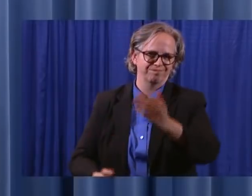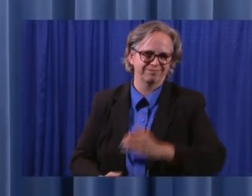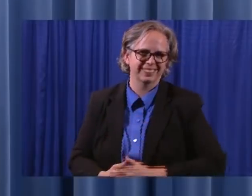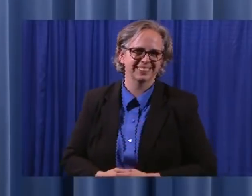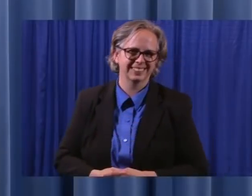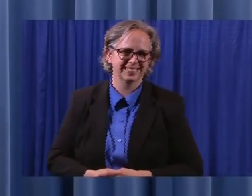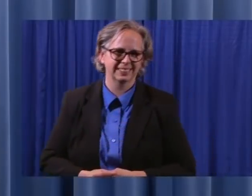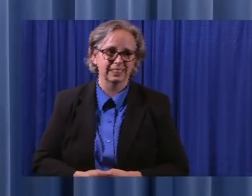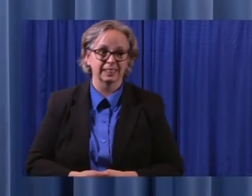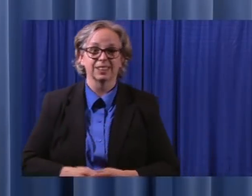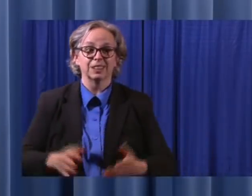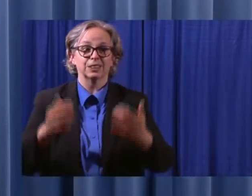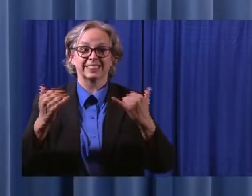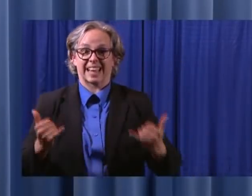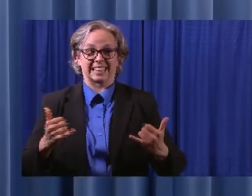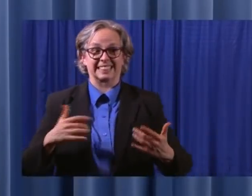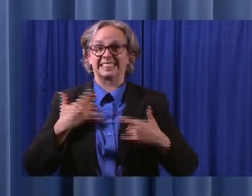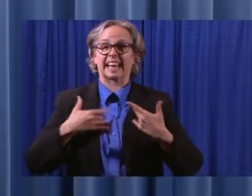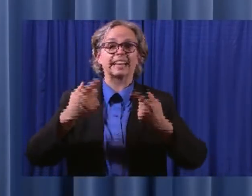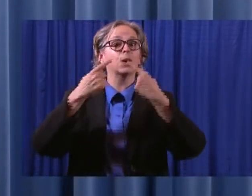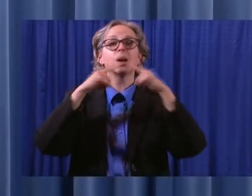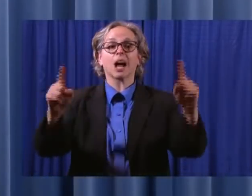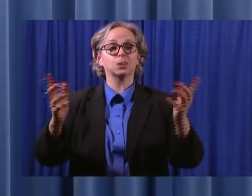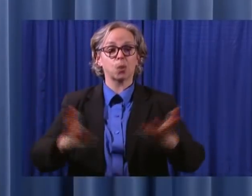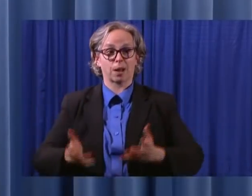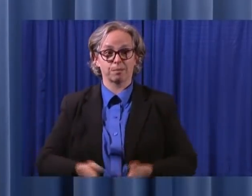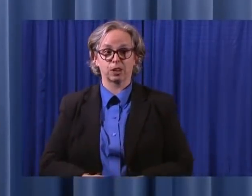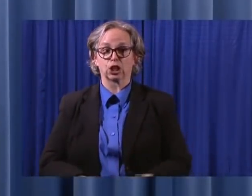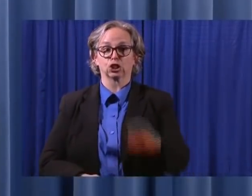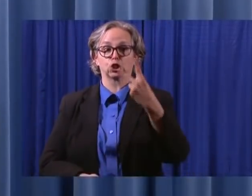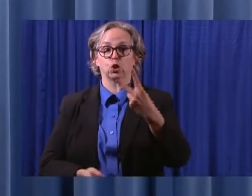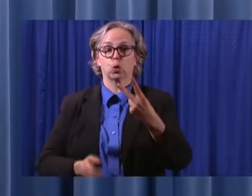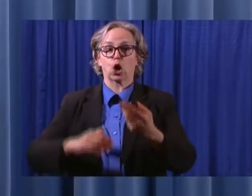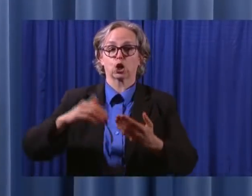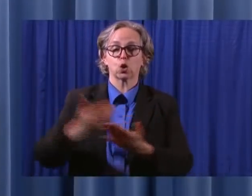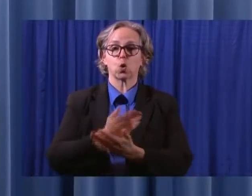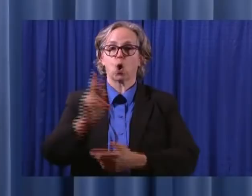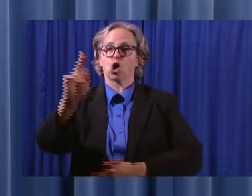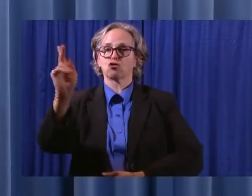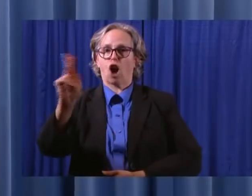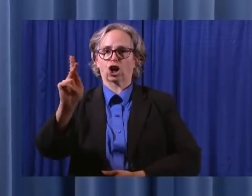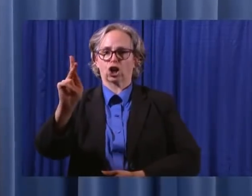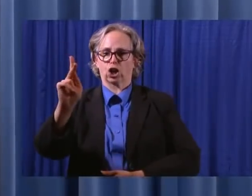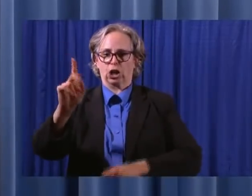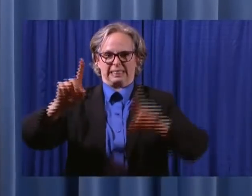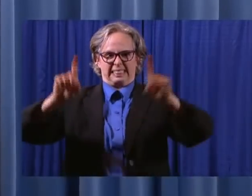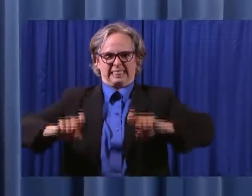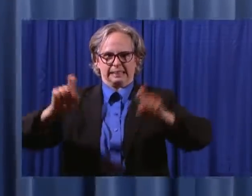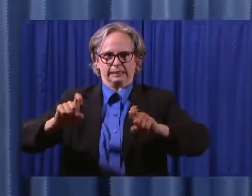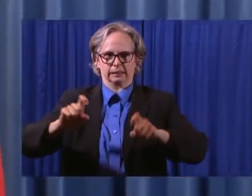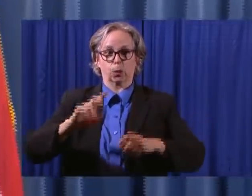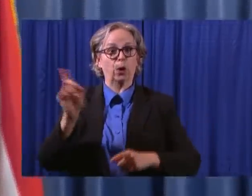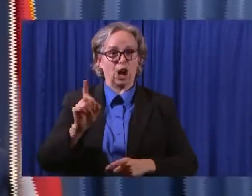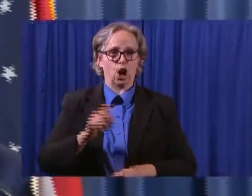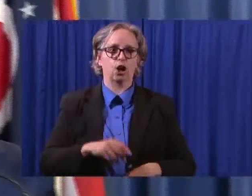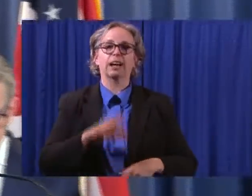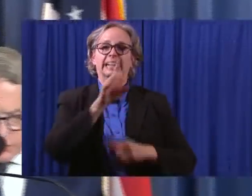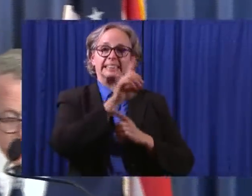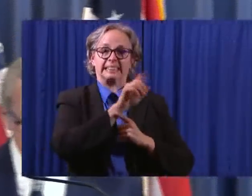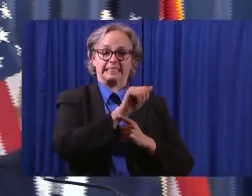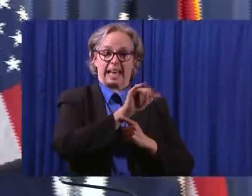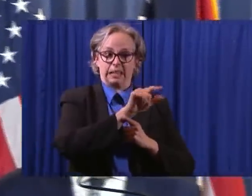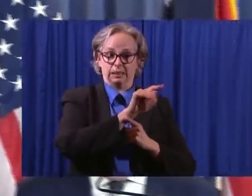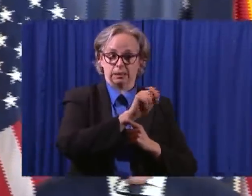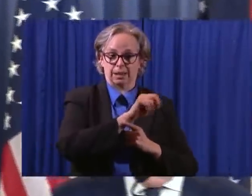Today, we're excited to announce the addition of 2 new Kroger retail testing locations, one in Dayton, one in Cincinnati. In addition, Walgreens